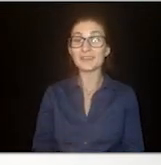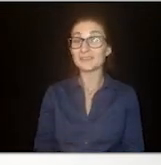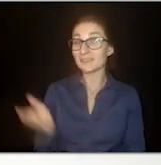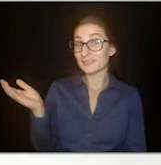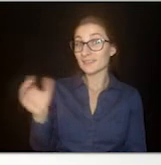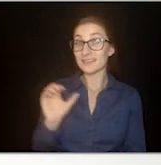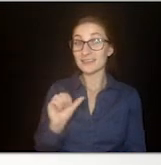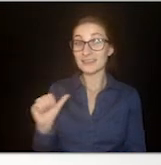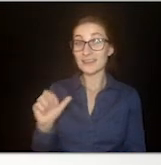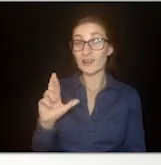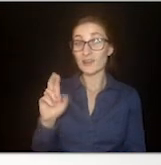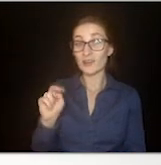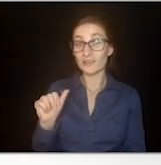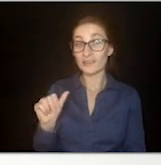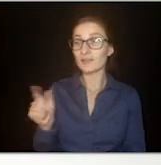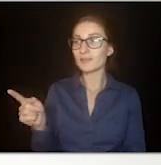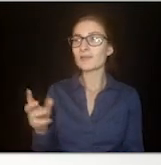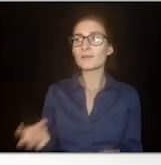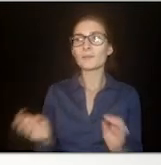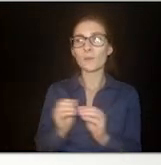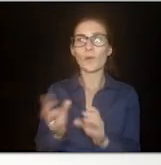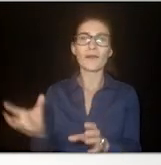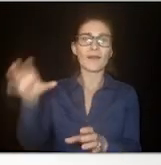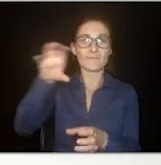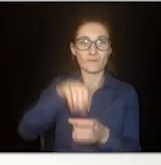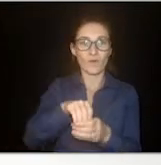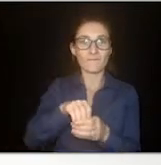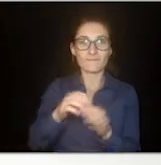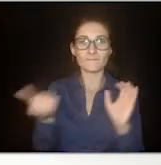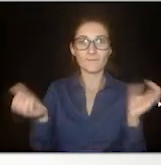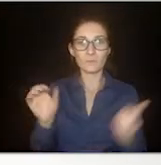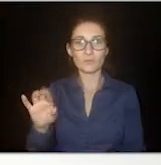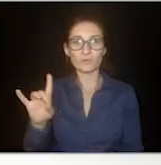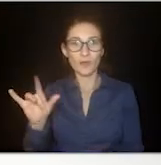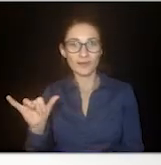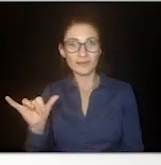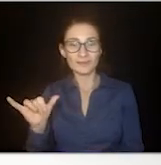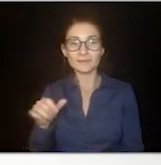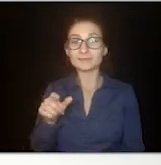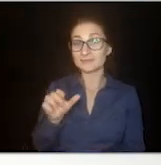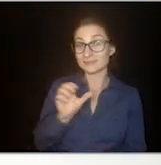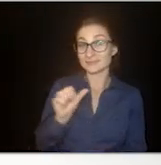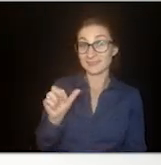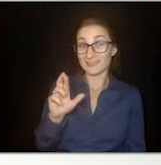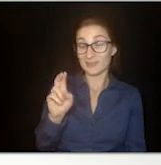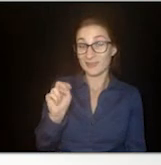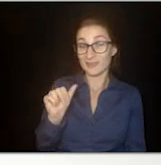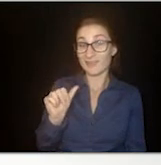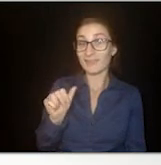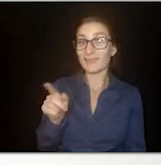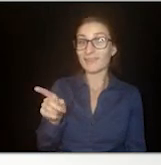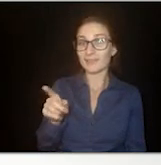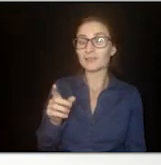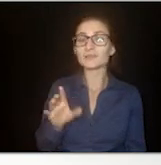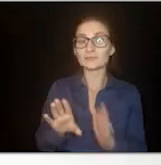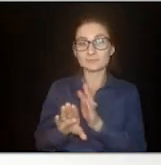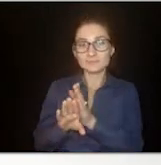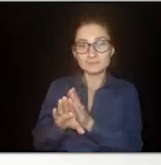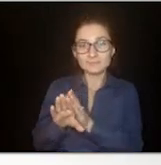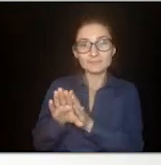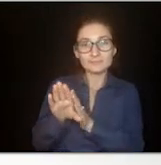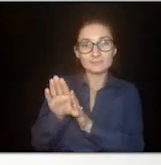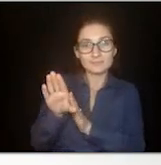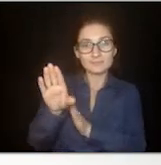She is a little bit, she's more involved than Freddie, but you can see how she